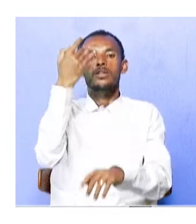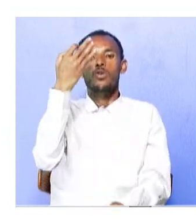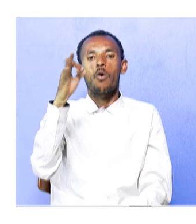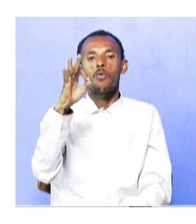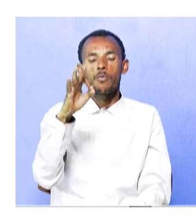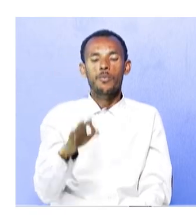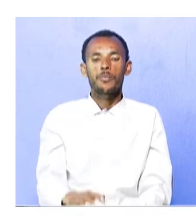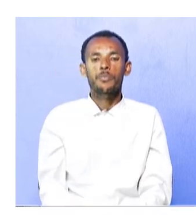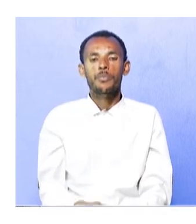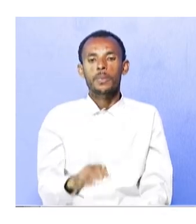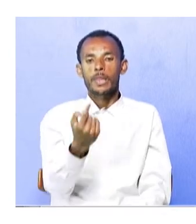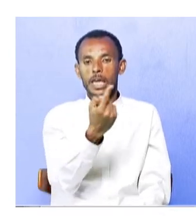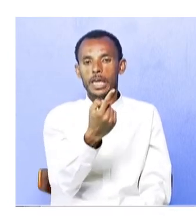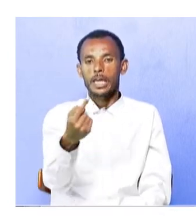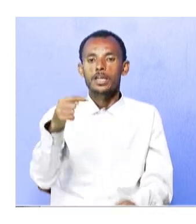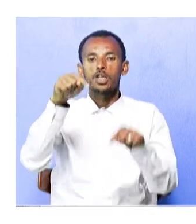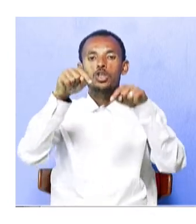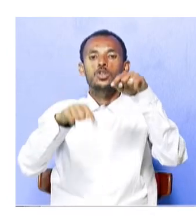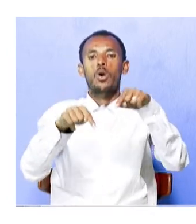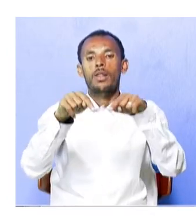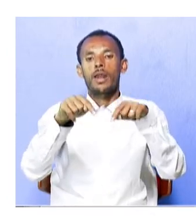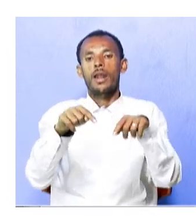of each shorter leg